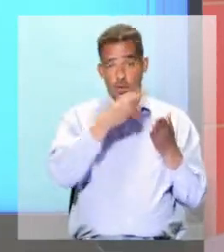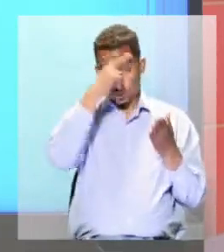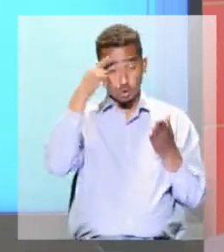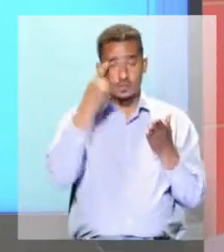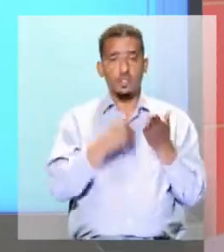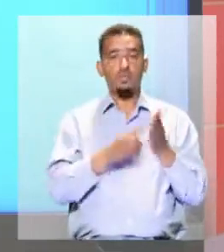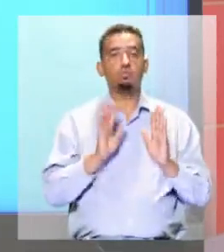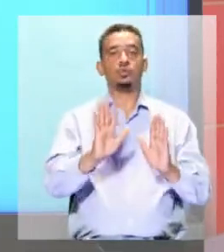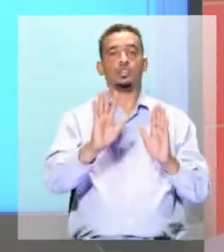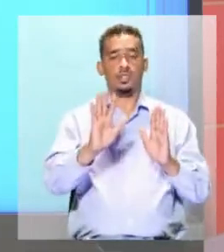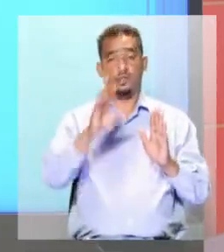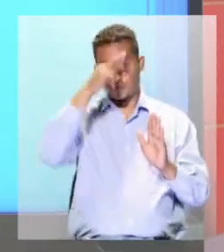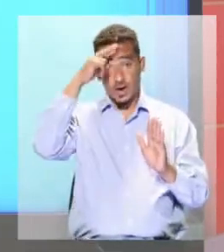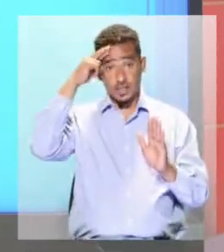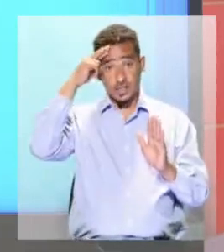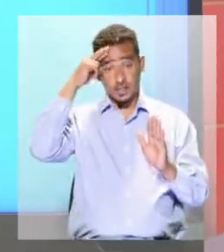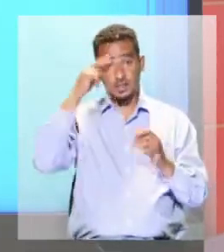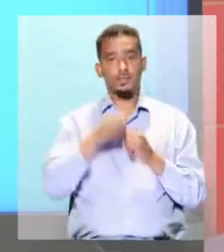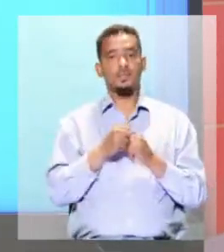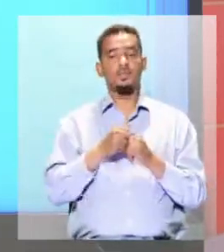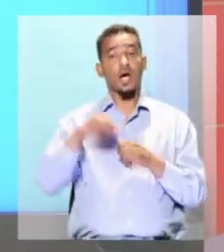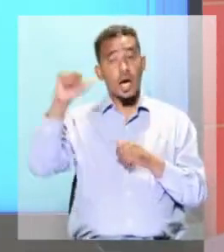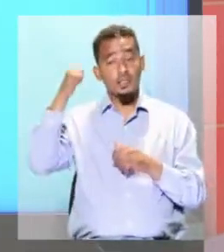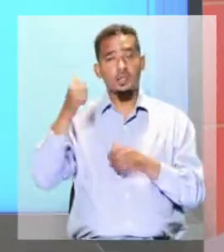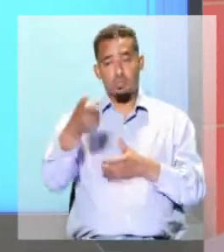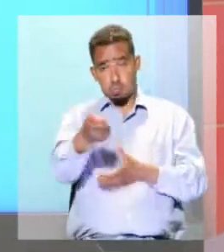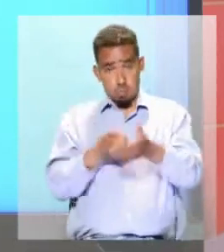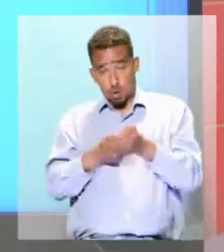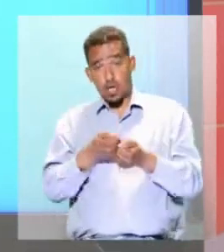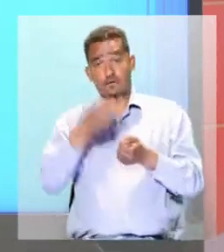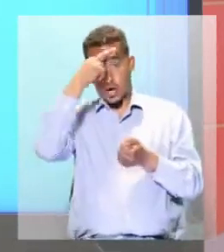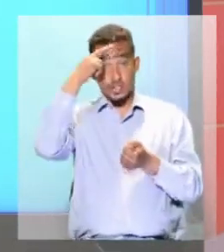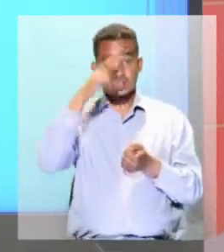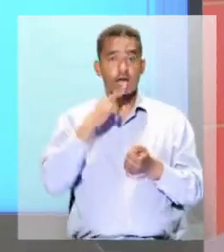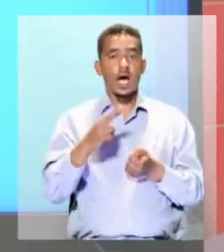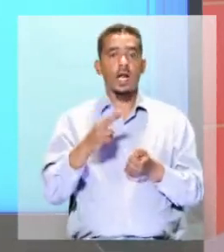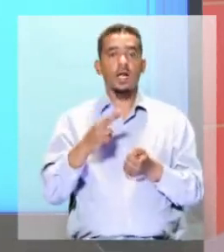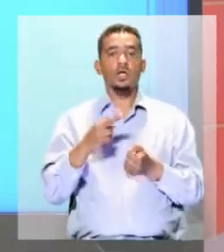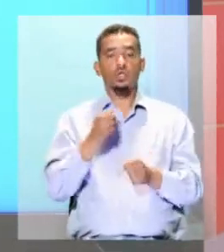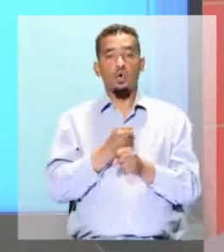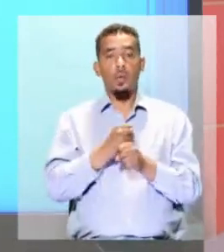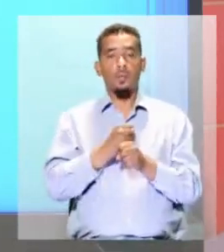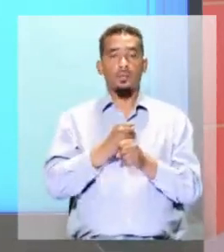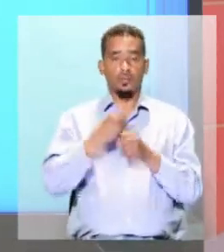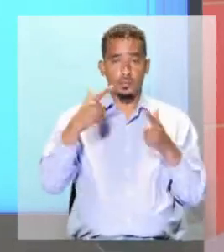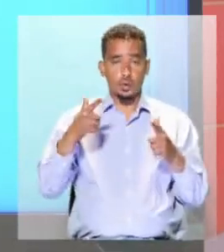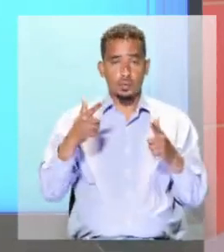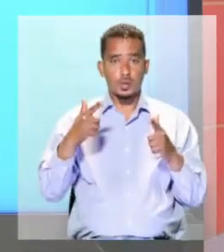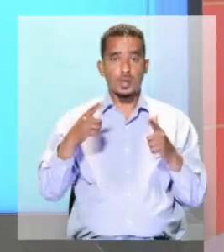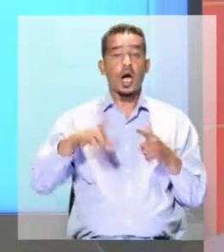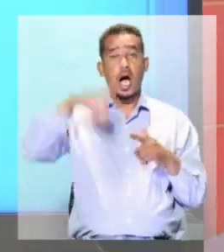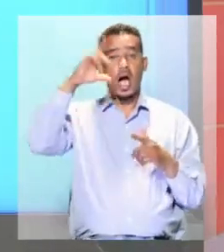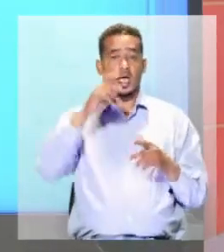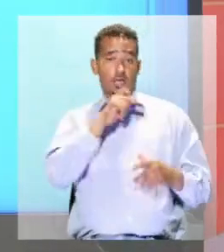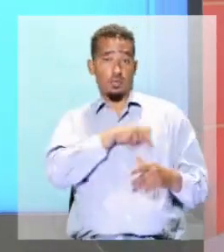factor and attracted by other pulling factors. The pulling factors are job perspectives, high